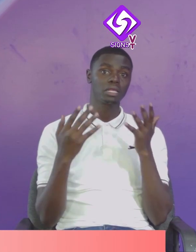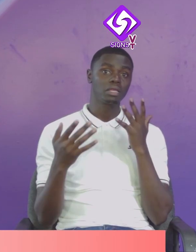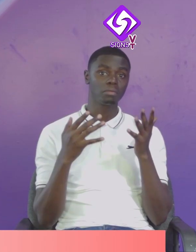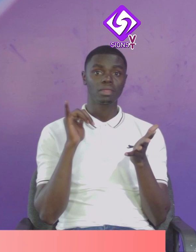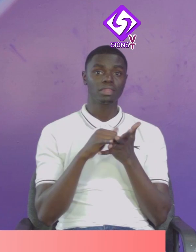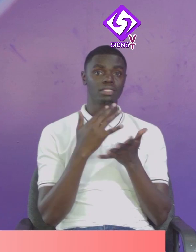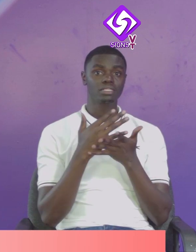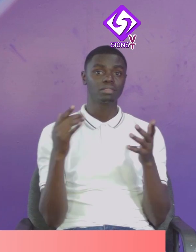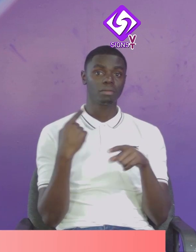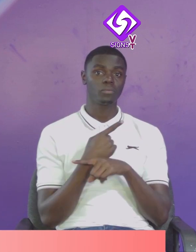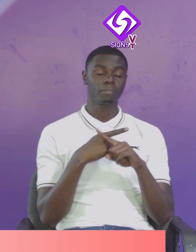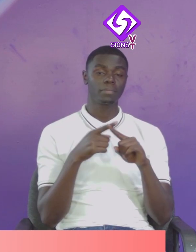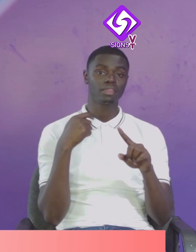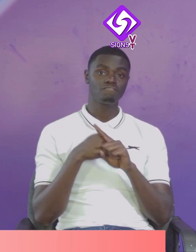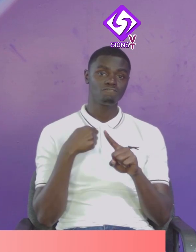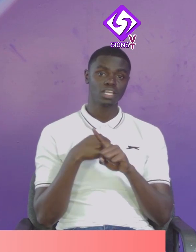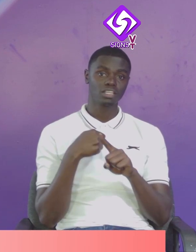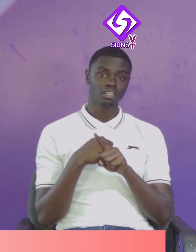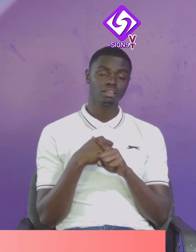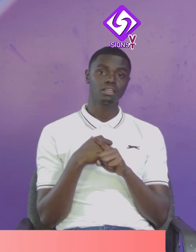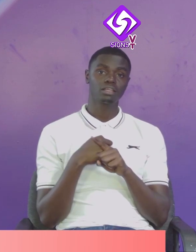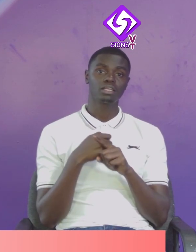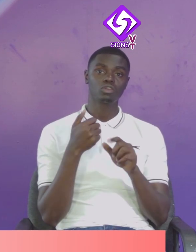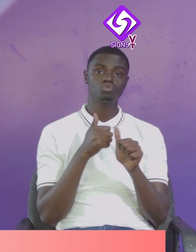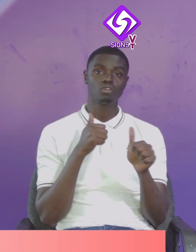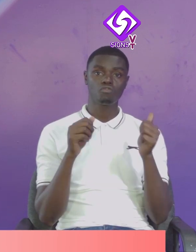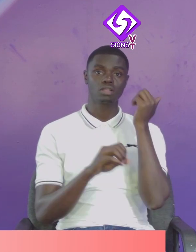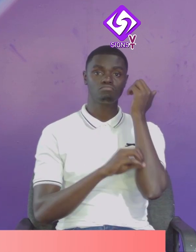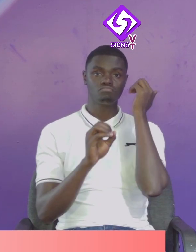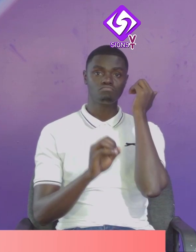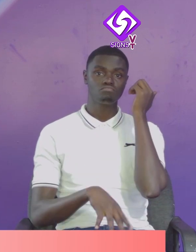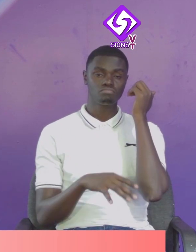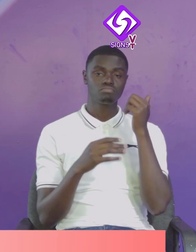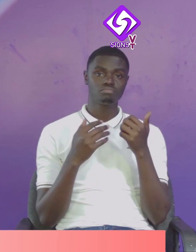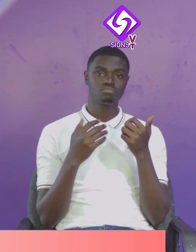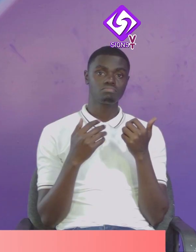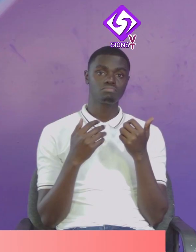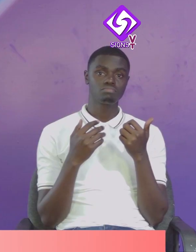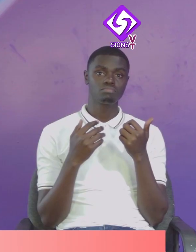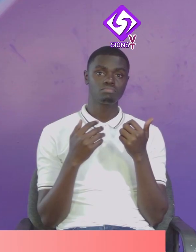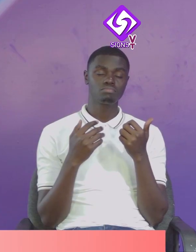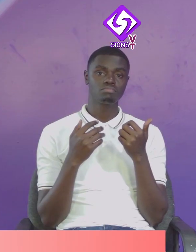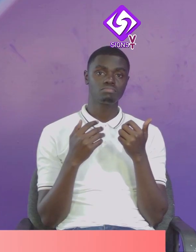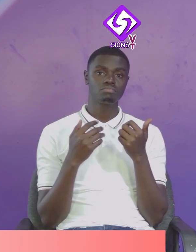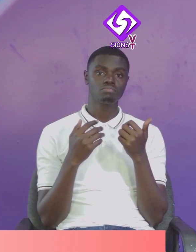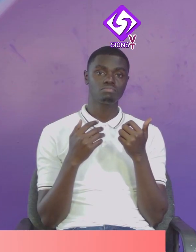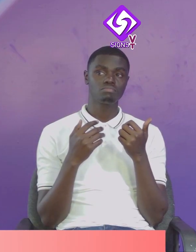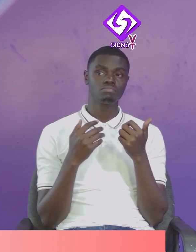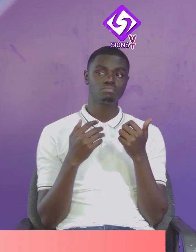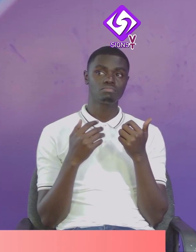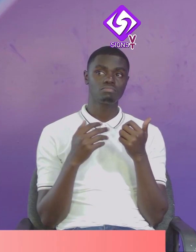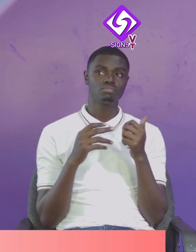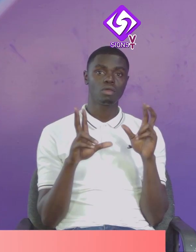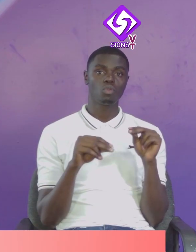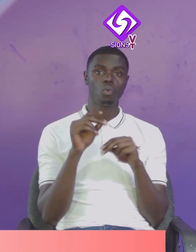something else. But they are fighting either to avoid relegation and be seen as a top team in the top flight. Right. That is, no one